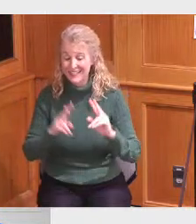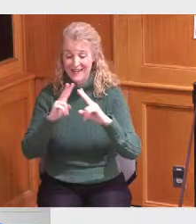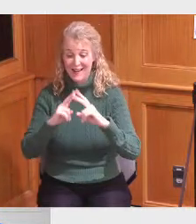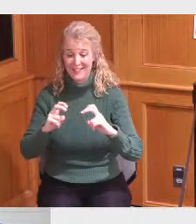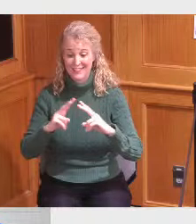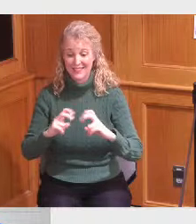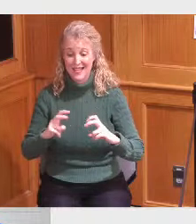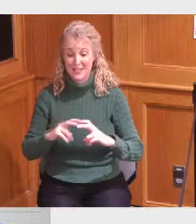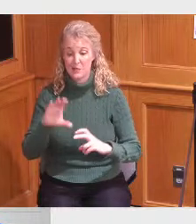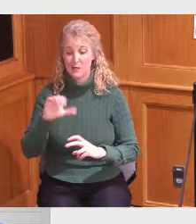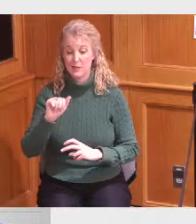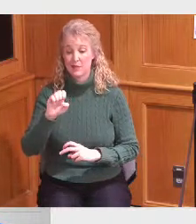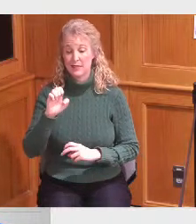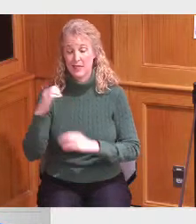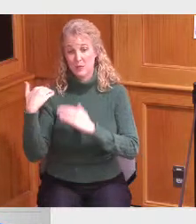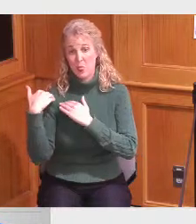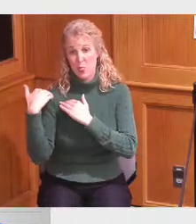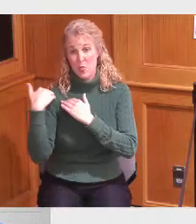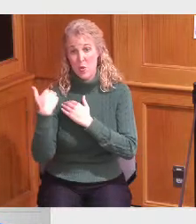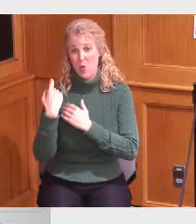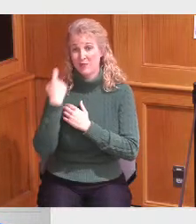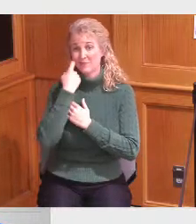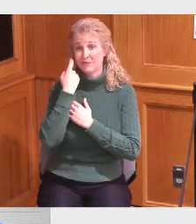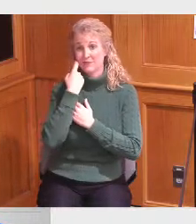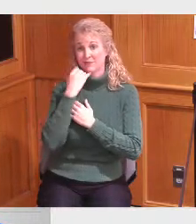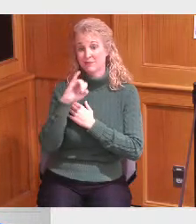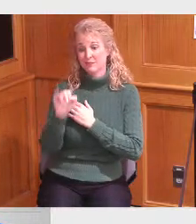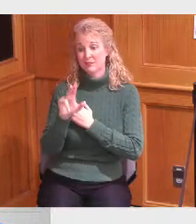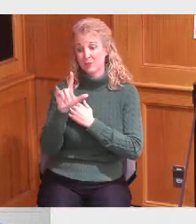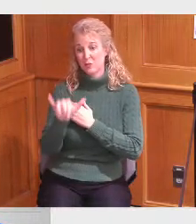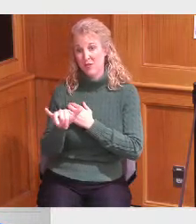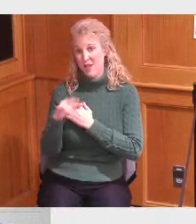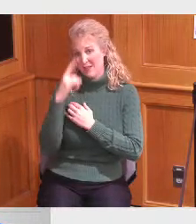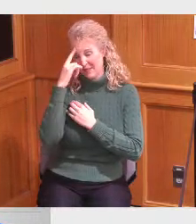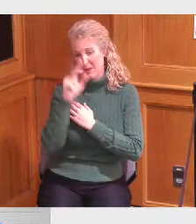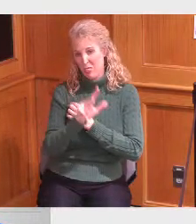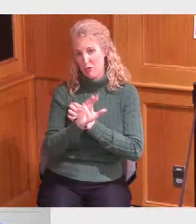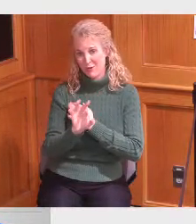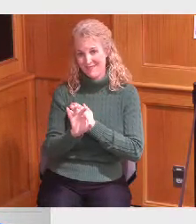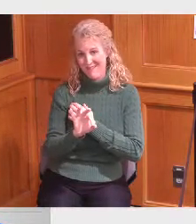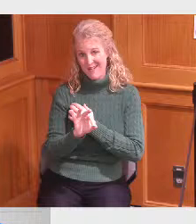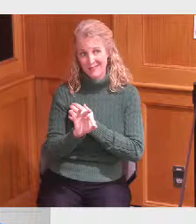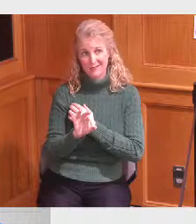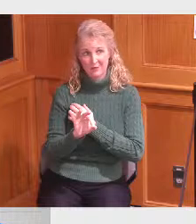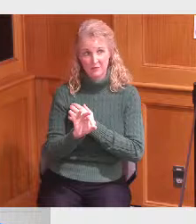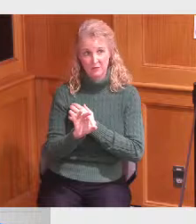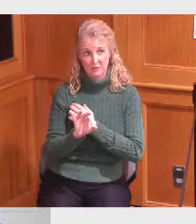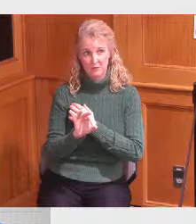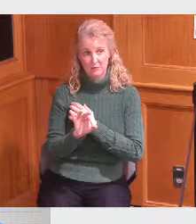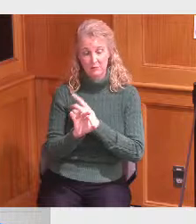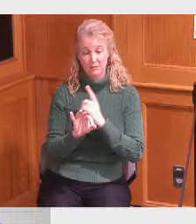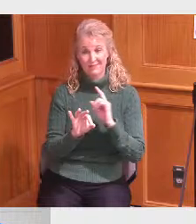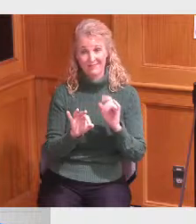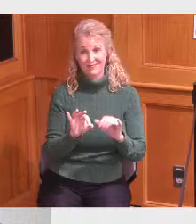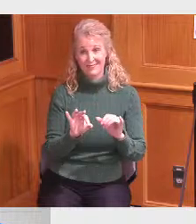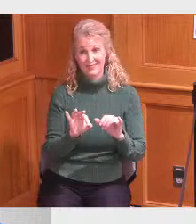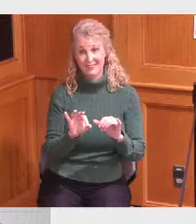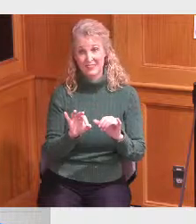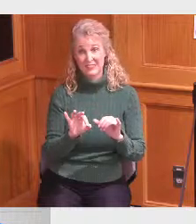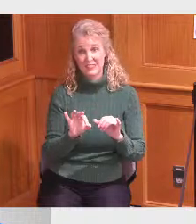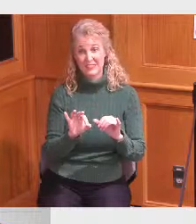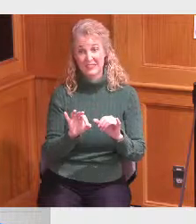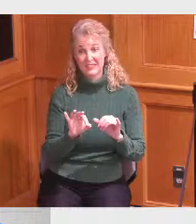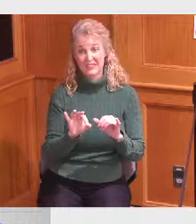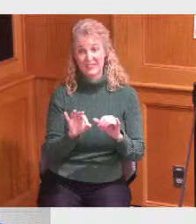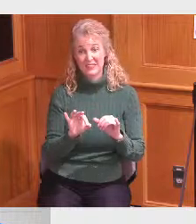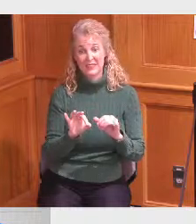caseload, back in July, we were around 39. That is significantly higher than what we would like.